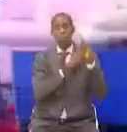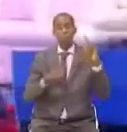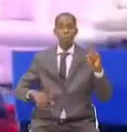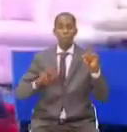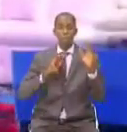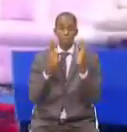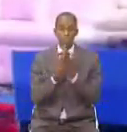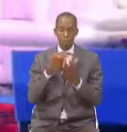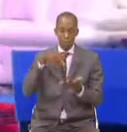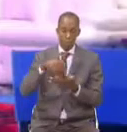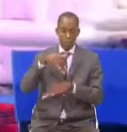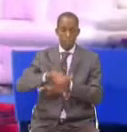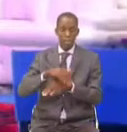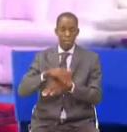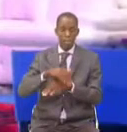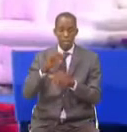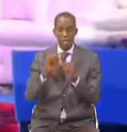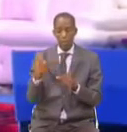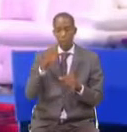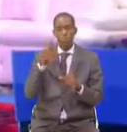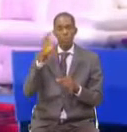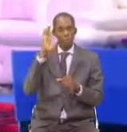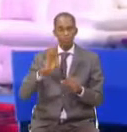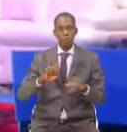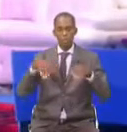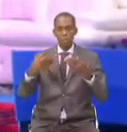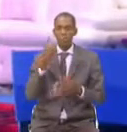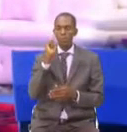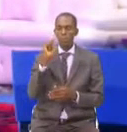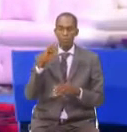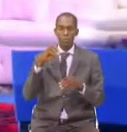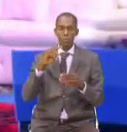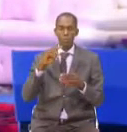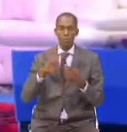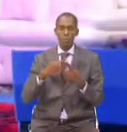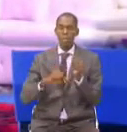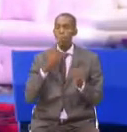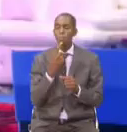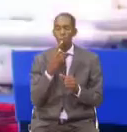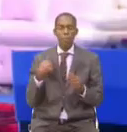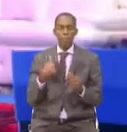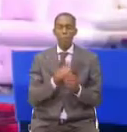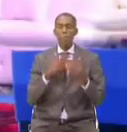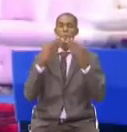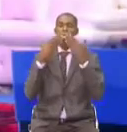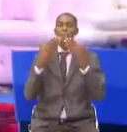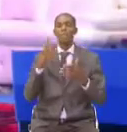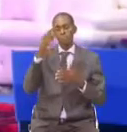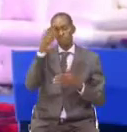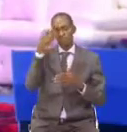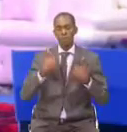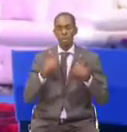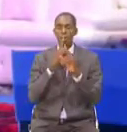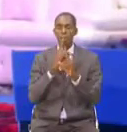tonight everywhere you put testimony in every mouth. Well, thank you because we know you have answered.